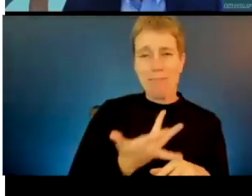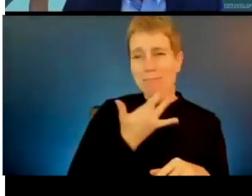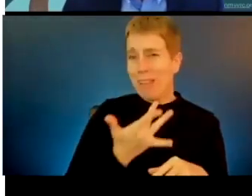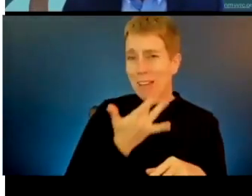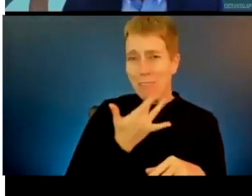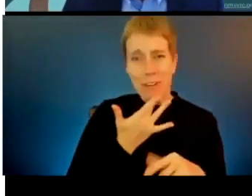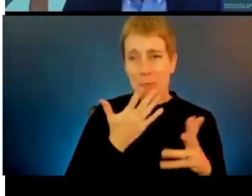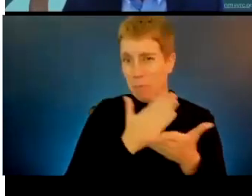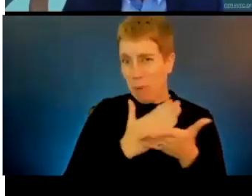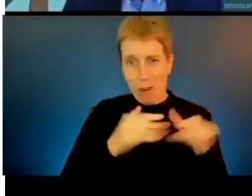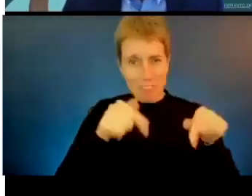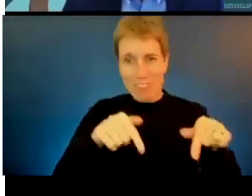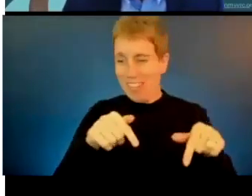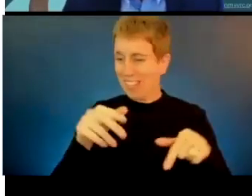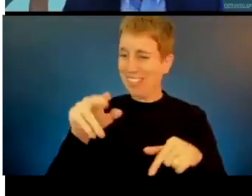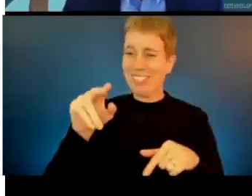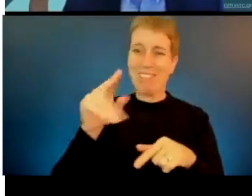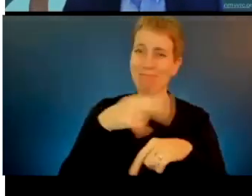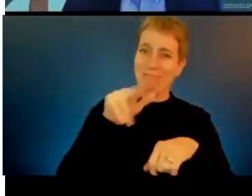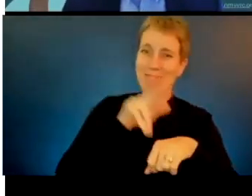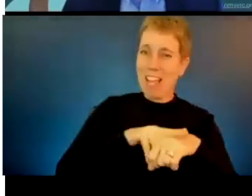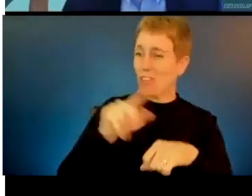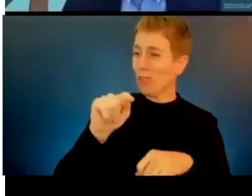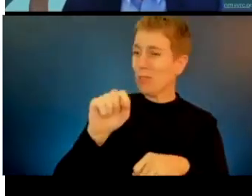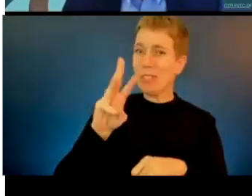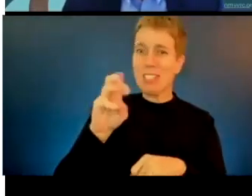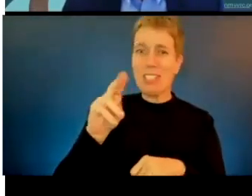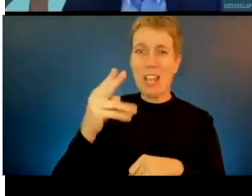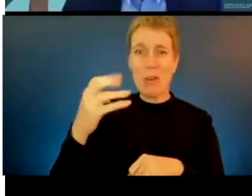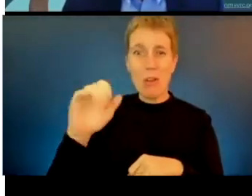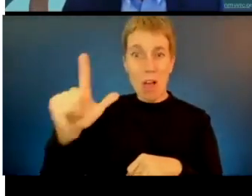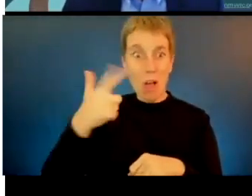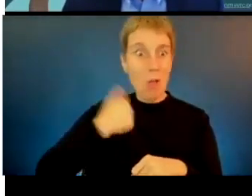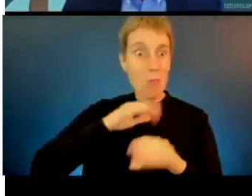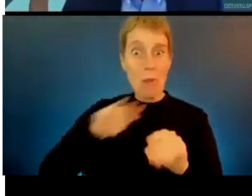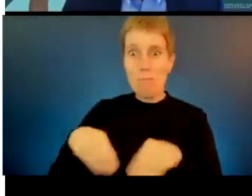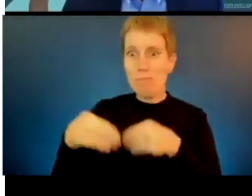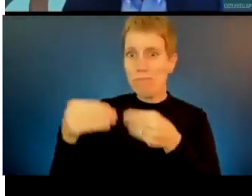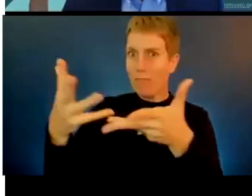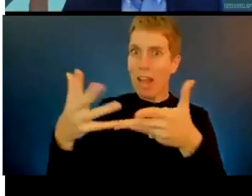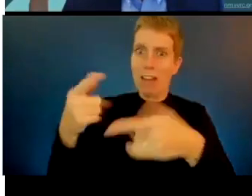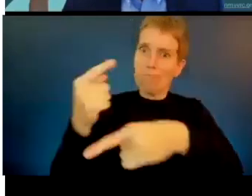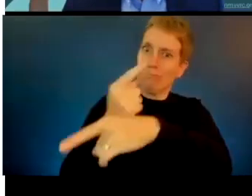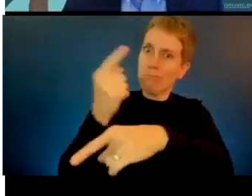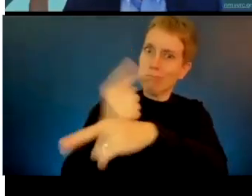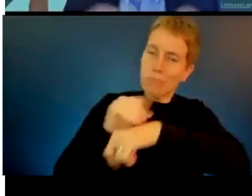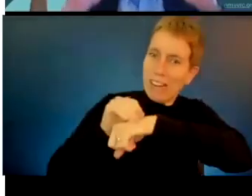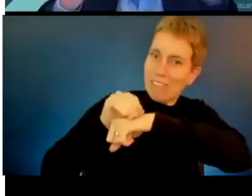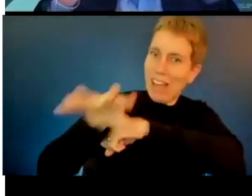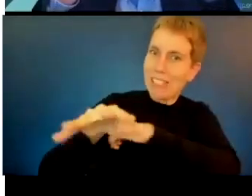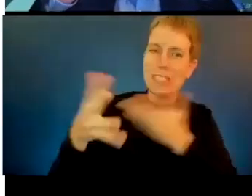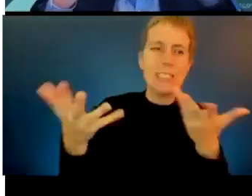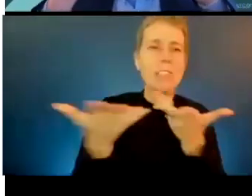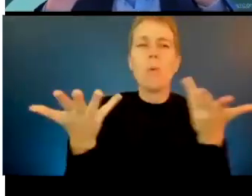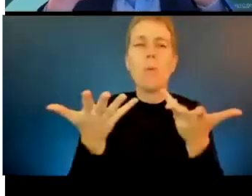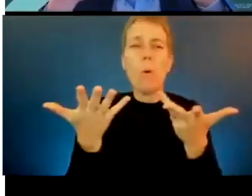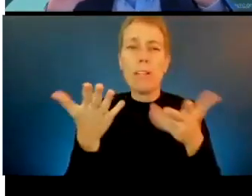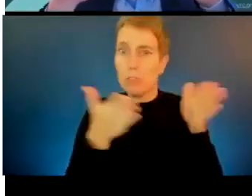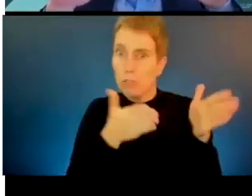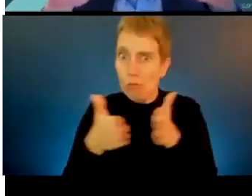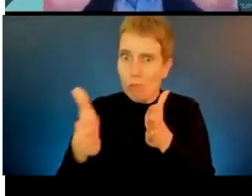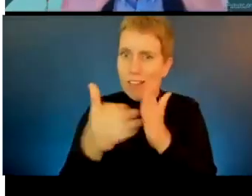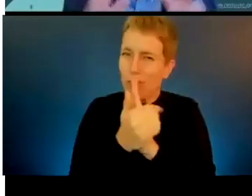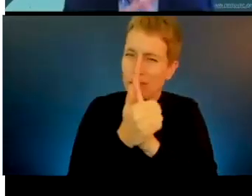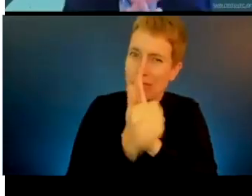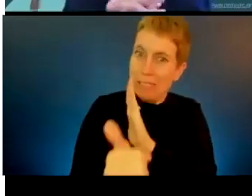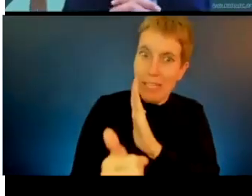advice. So one strategy or skill that our town hall members are going to impart after all